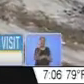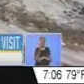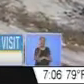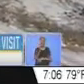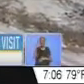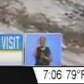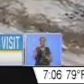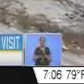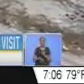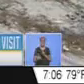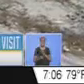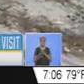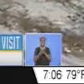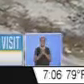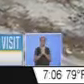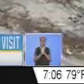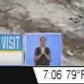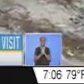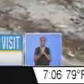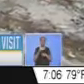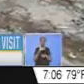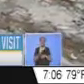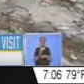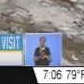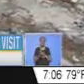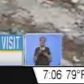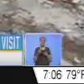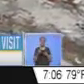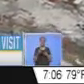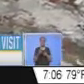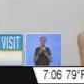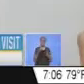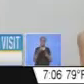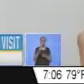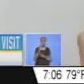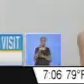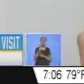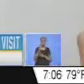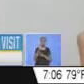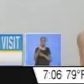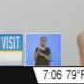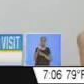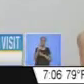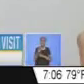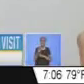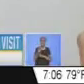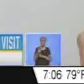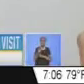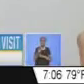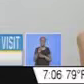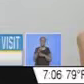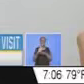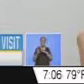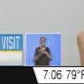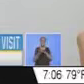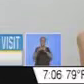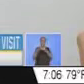a commitment from Baker's Bay to build the single home that was destroyed in that